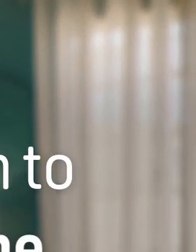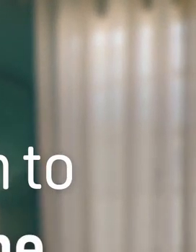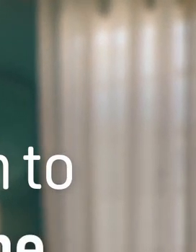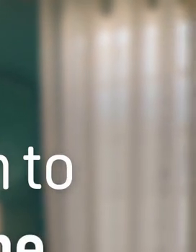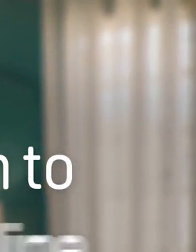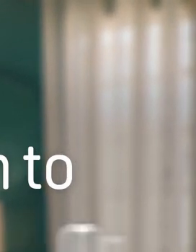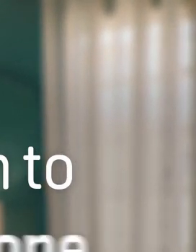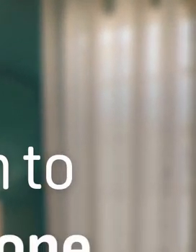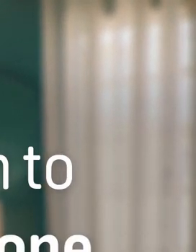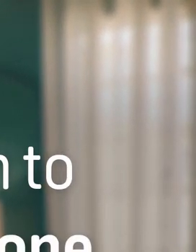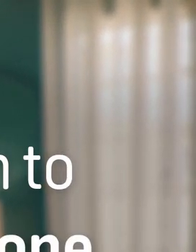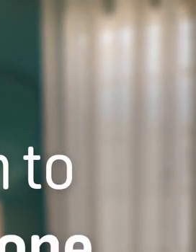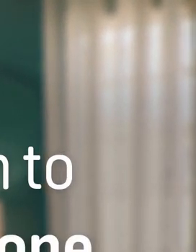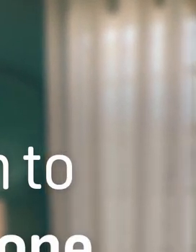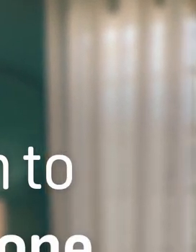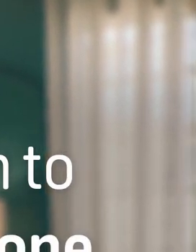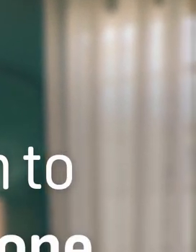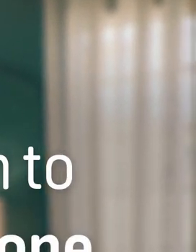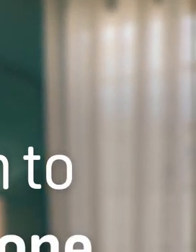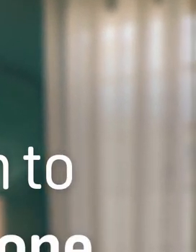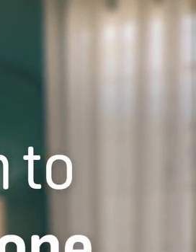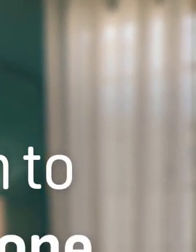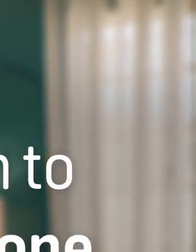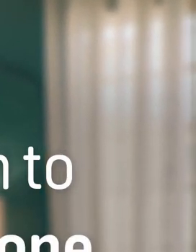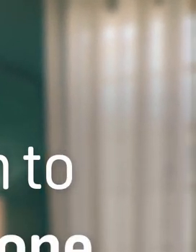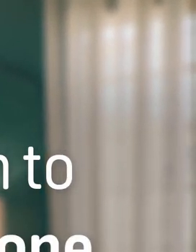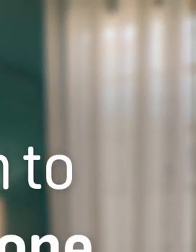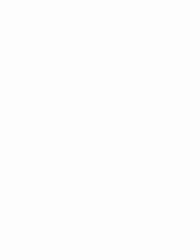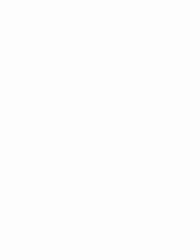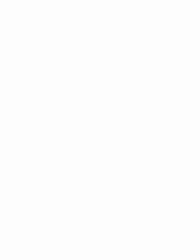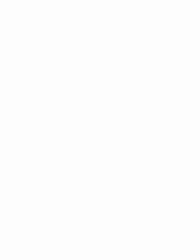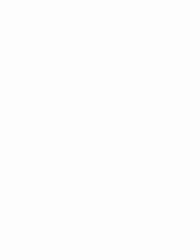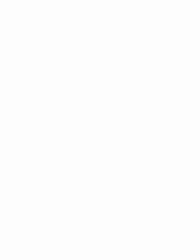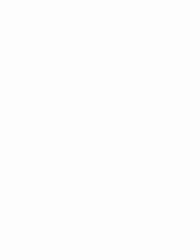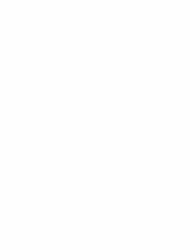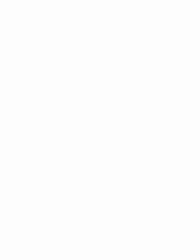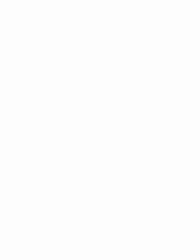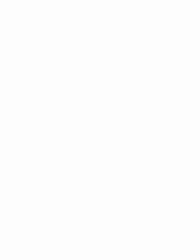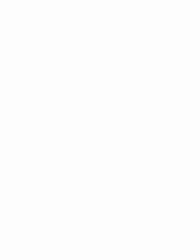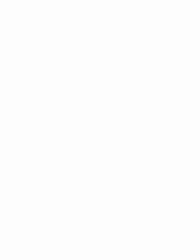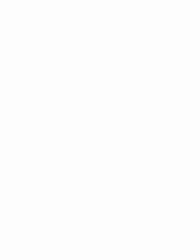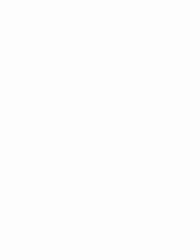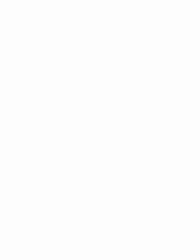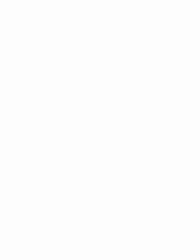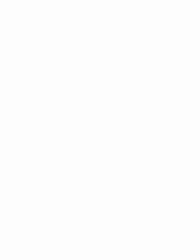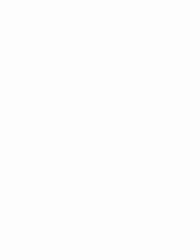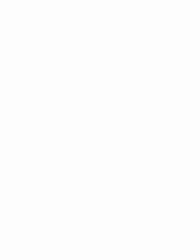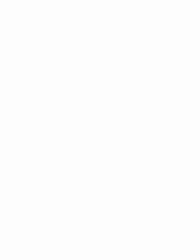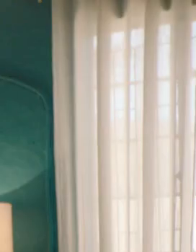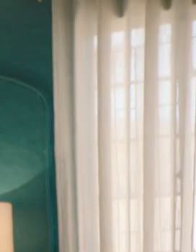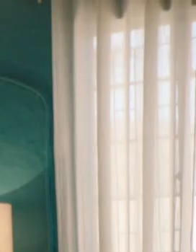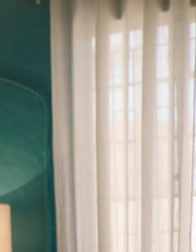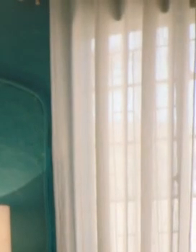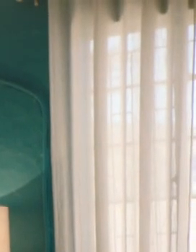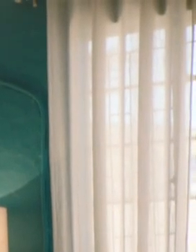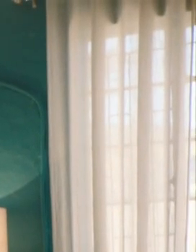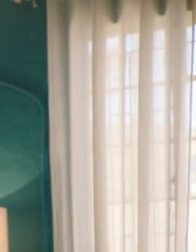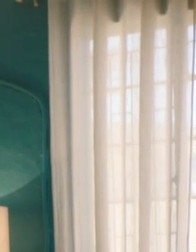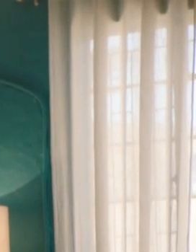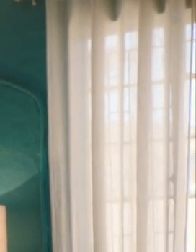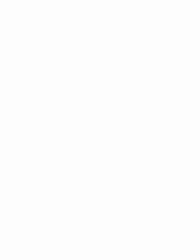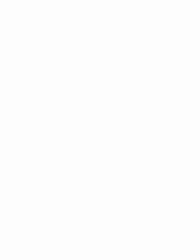app, online banking or cell phone banking, and change the way you bank to change your life. FNB, how can we help you?